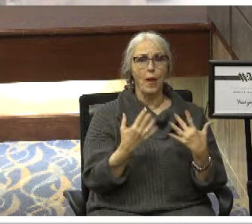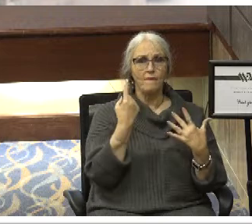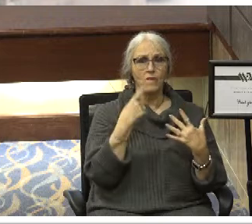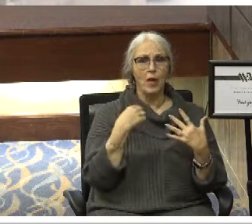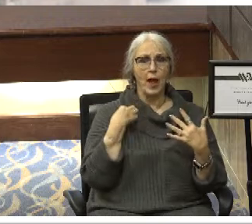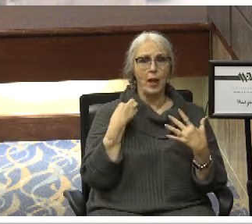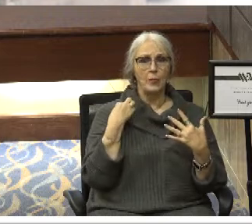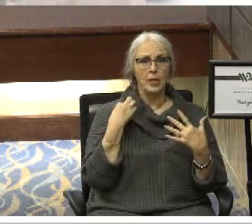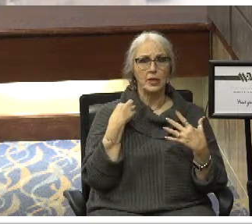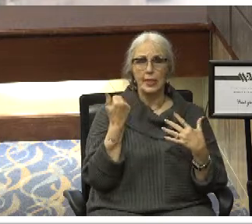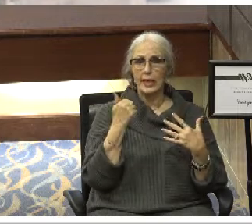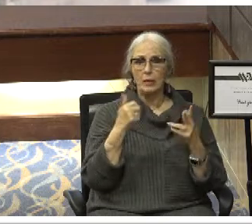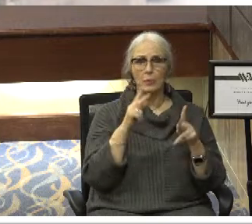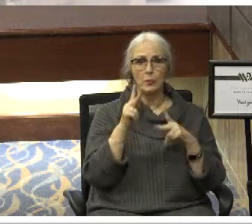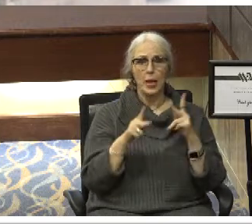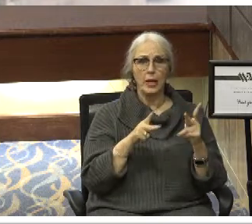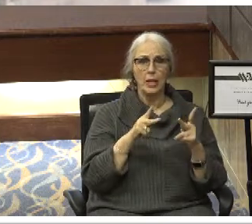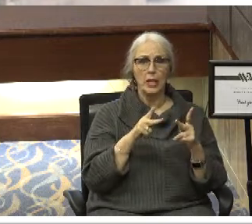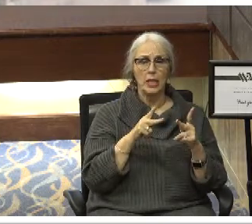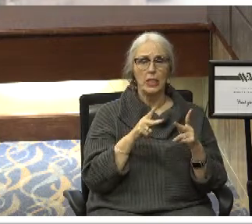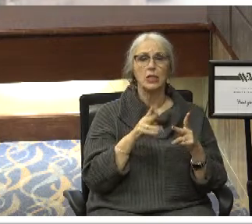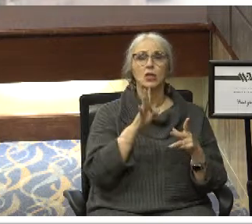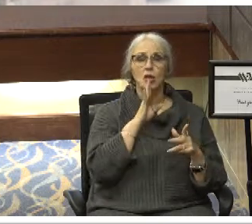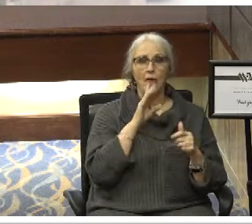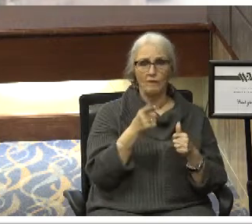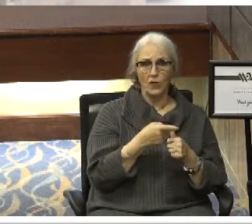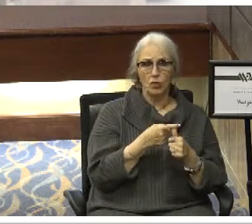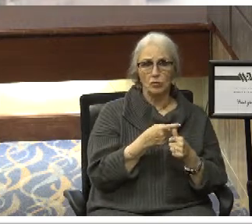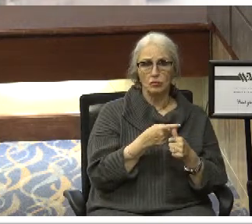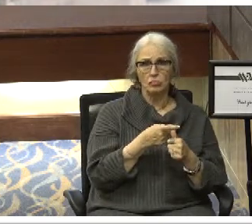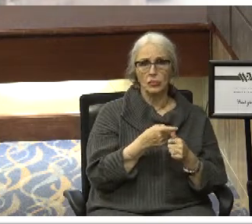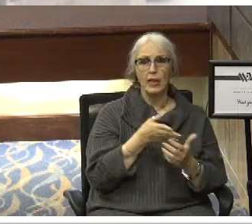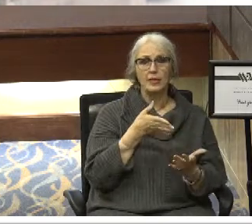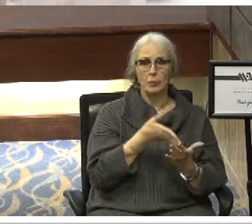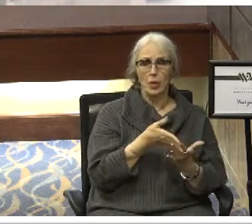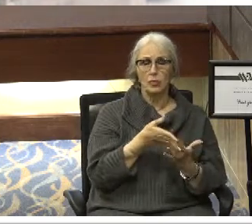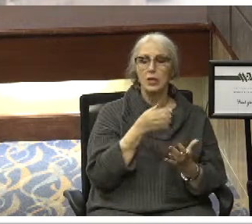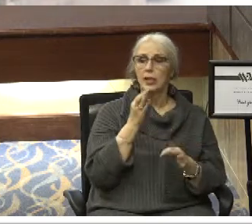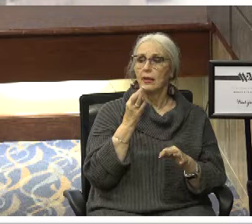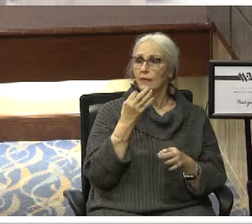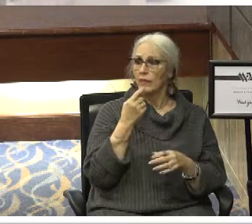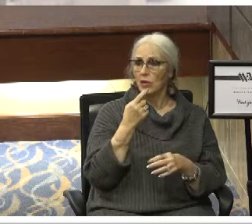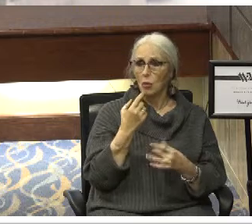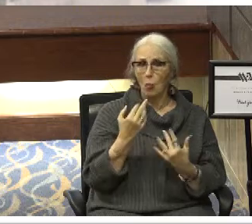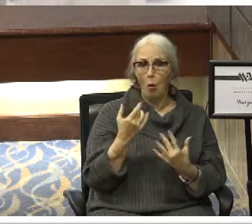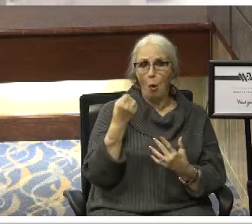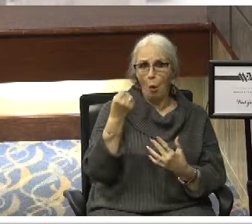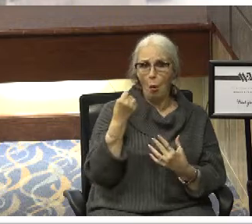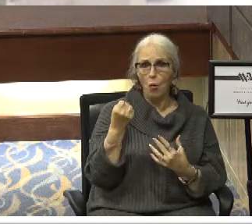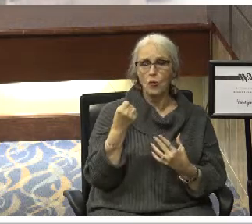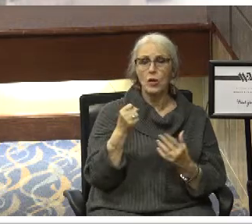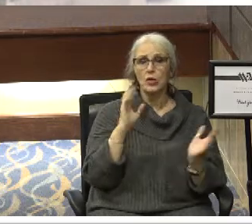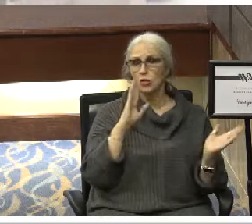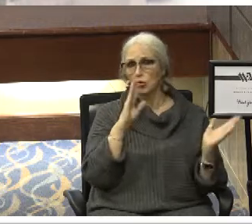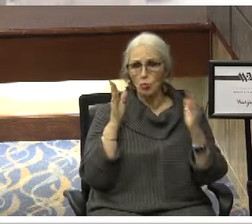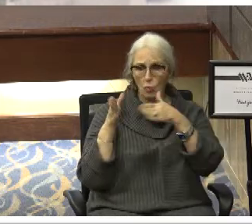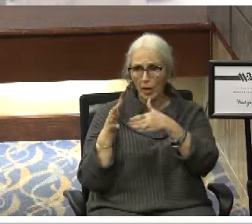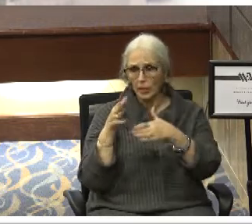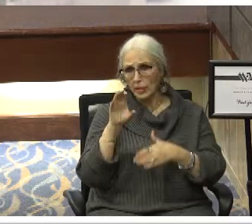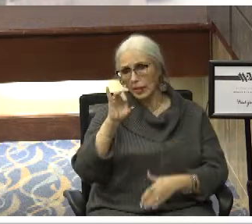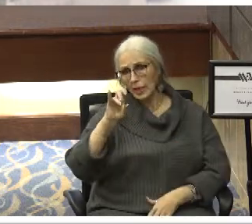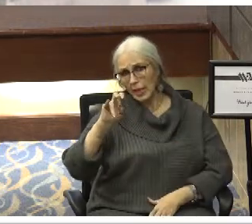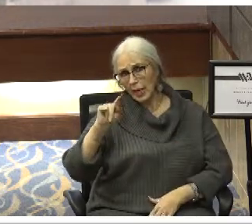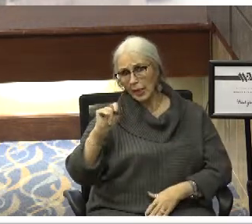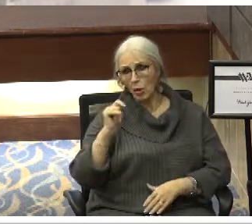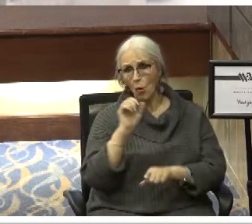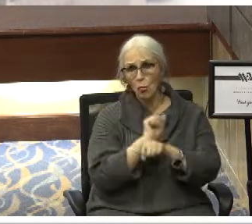applicant and anybody opposed to speak at the public hearing. Okay. And so if council wouldn't mind directing their questions to Clint during this work session, and then